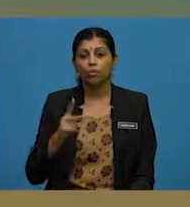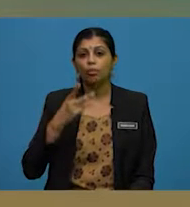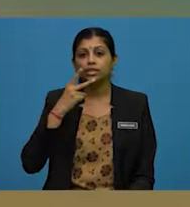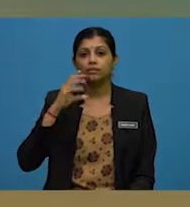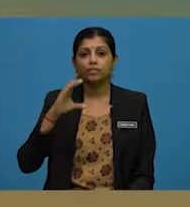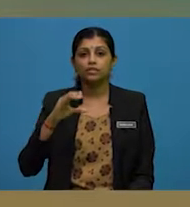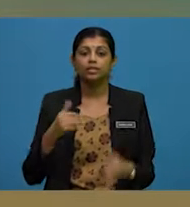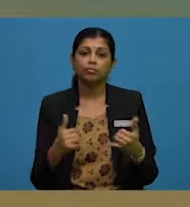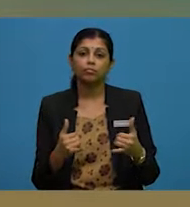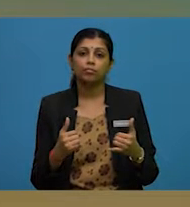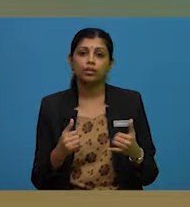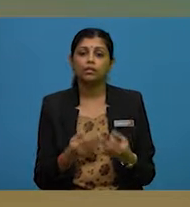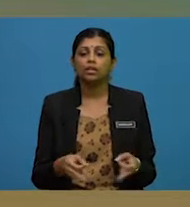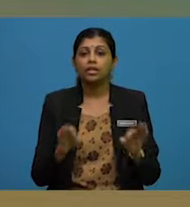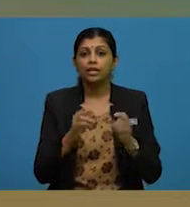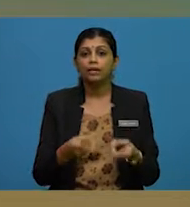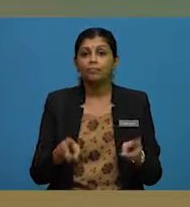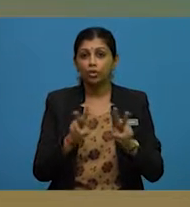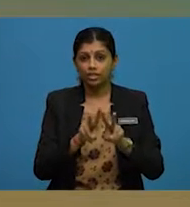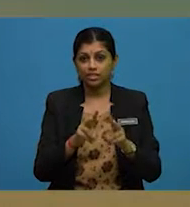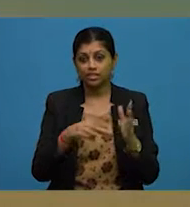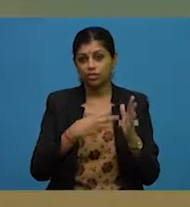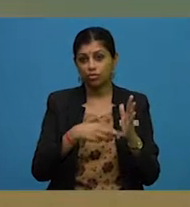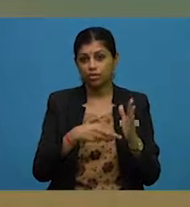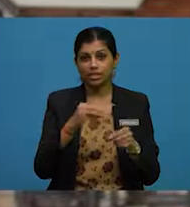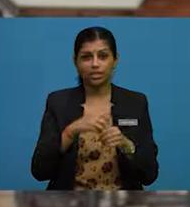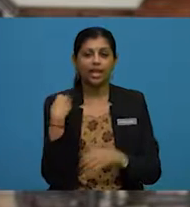Vitamin C plays a crucial role in our health.